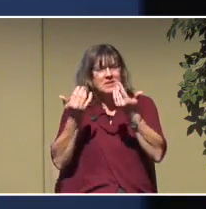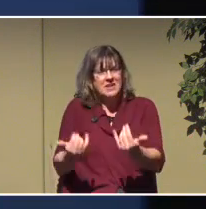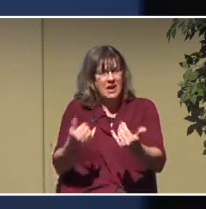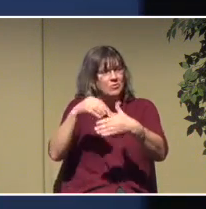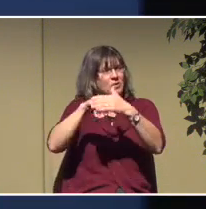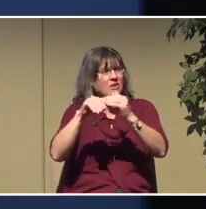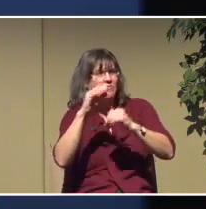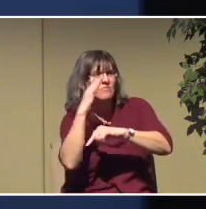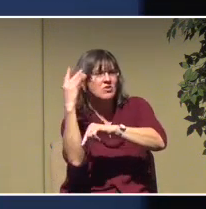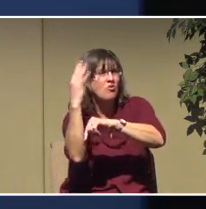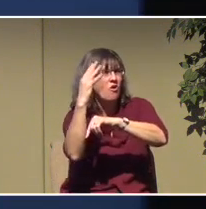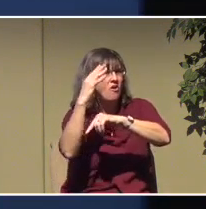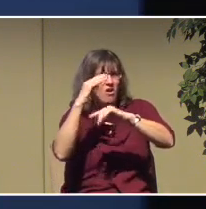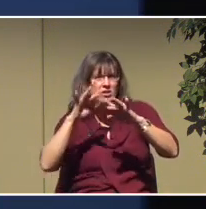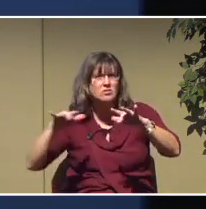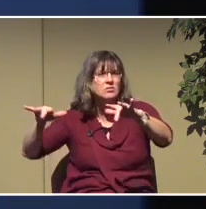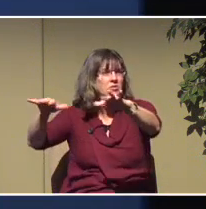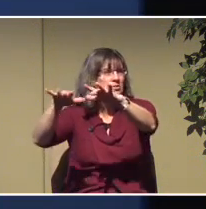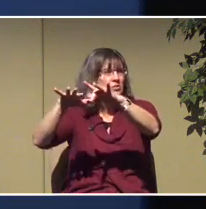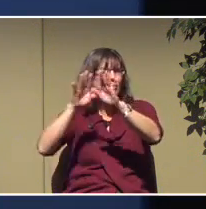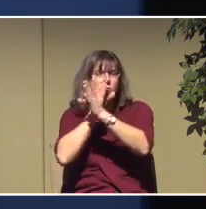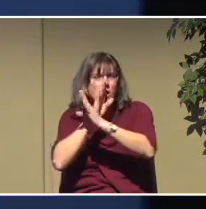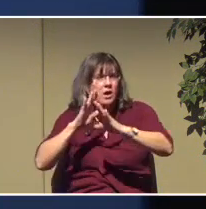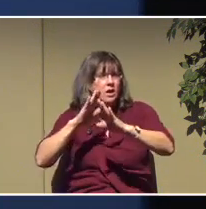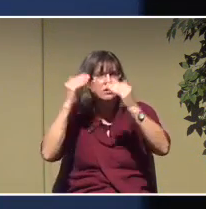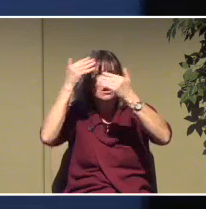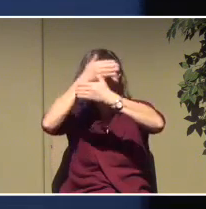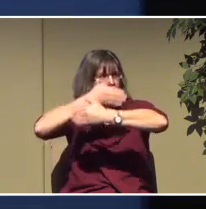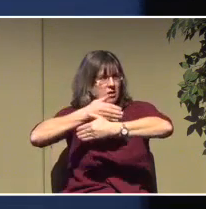he says, not my will, your will.